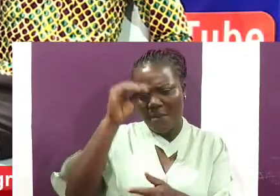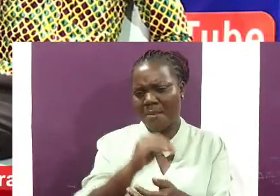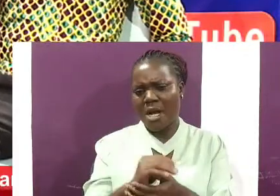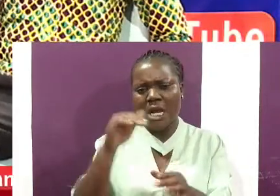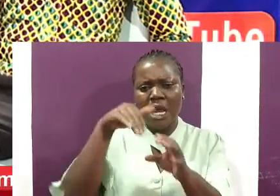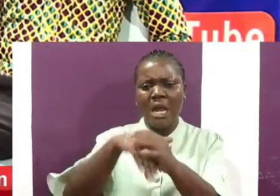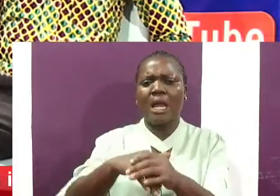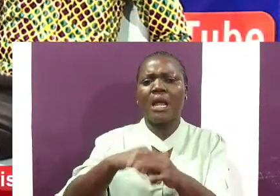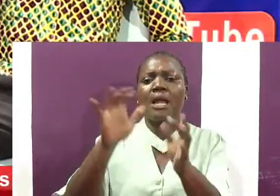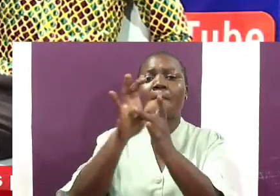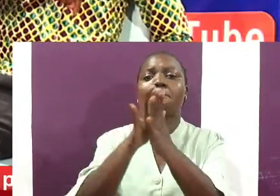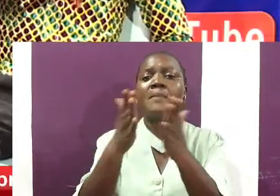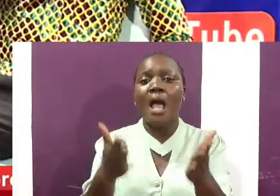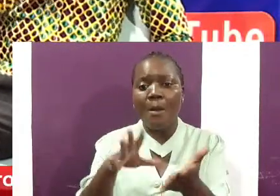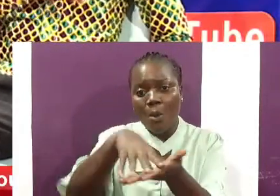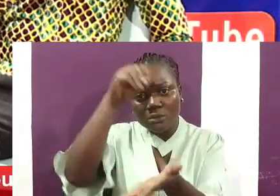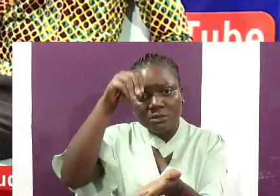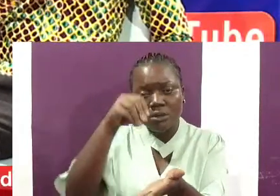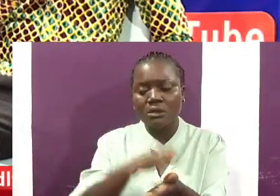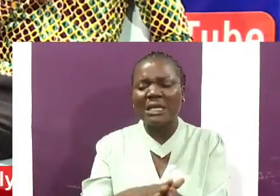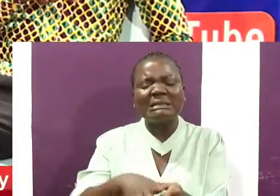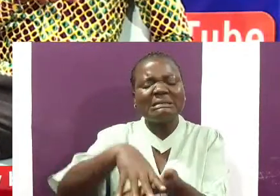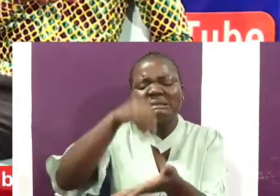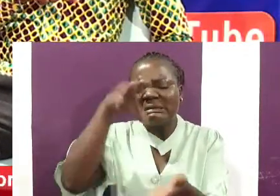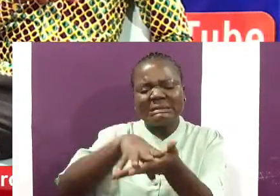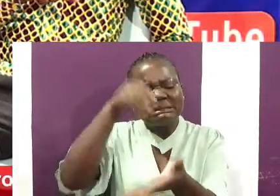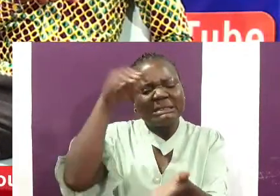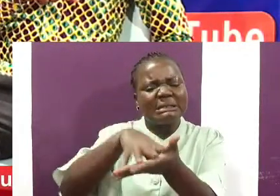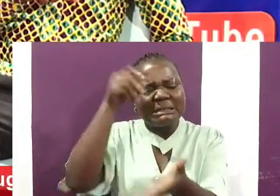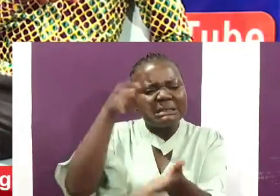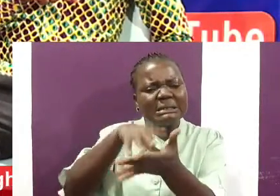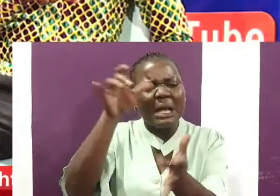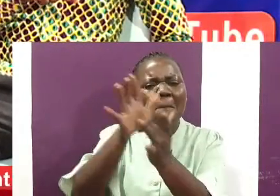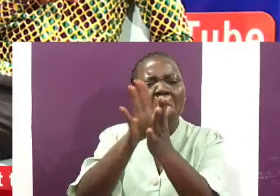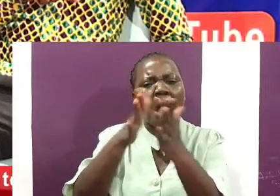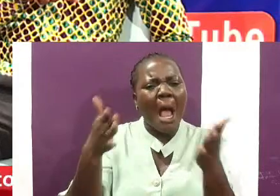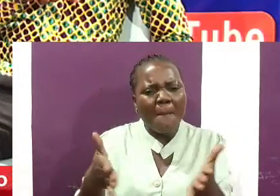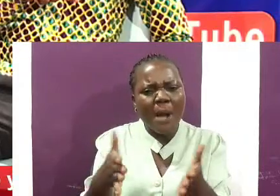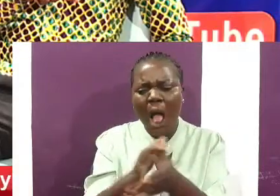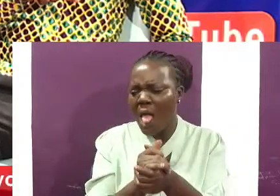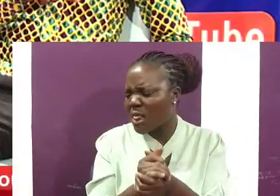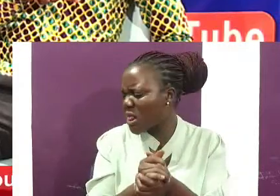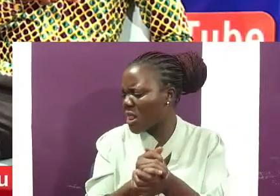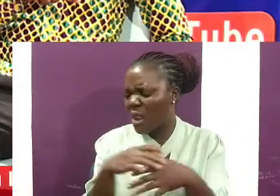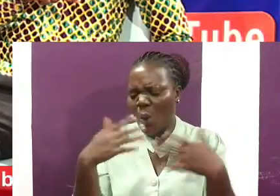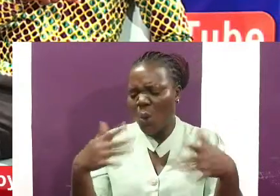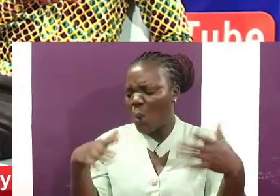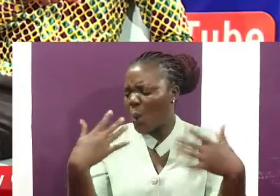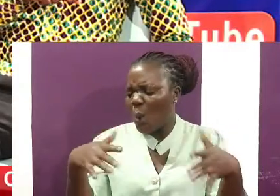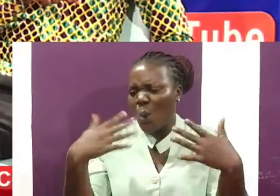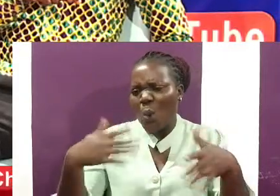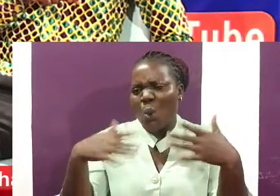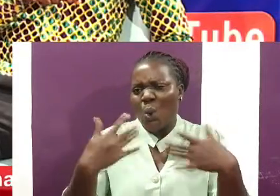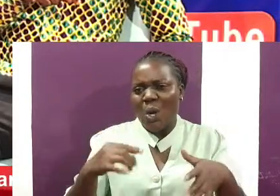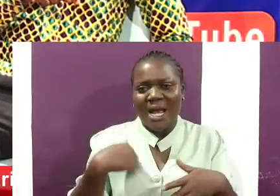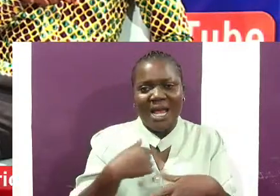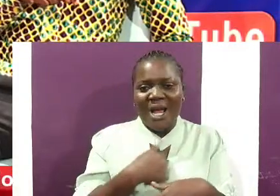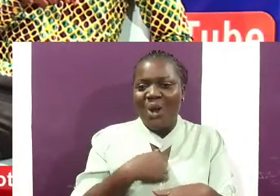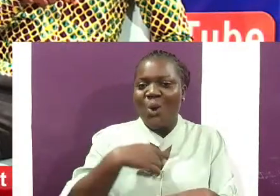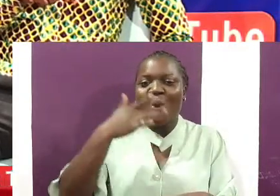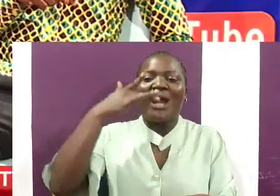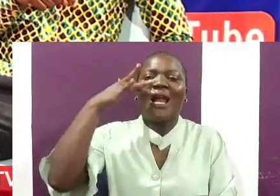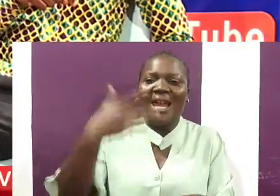B.J. Clark. Neba teachers day one they are principal, day two principal, day three principal, or baby, wabua, and